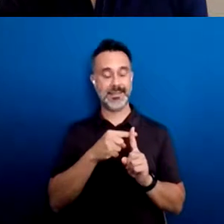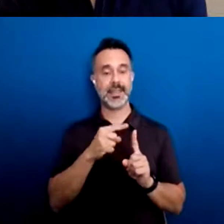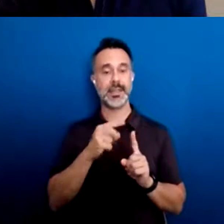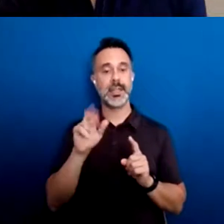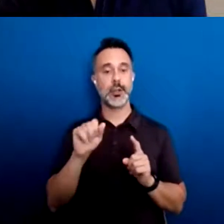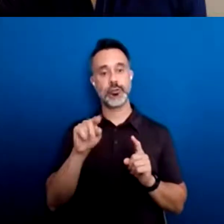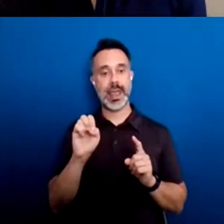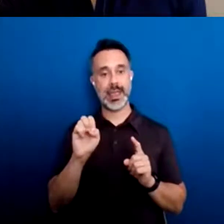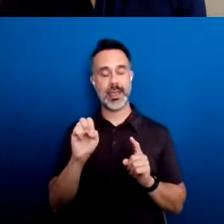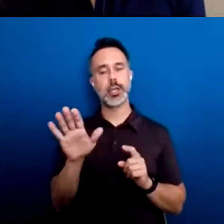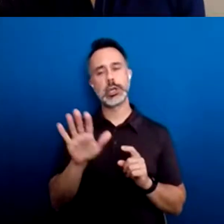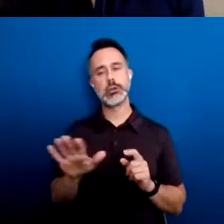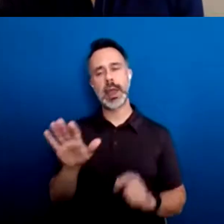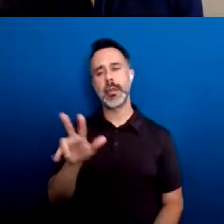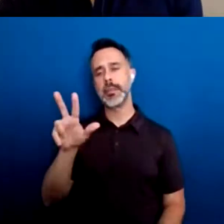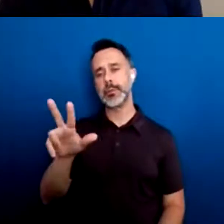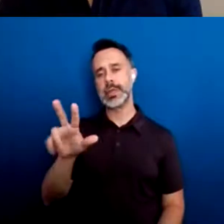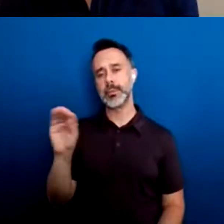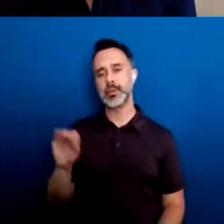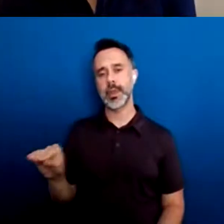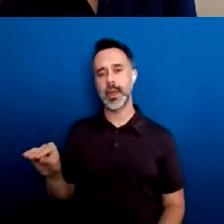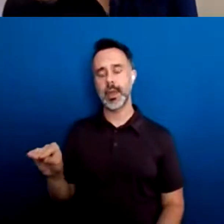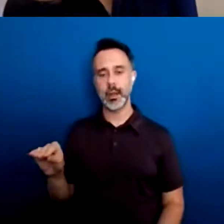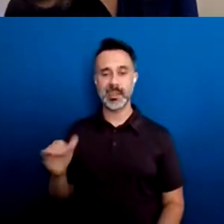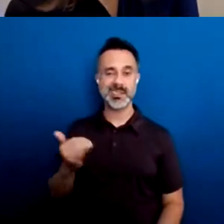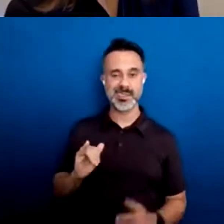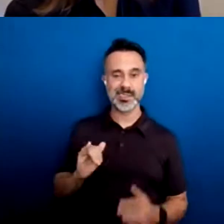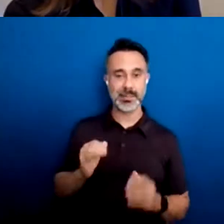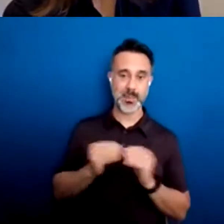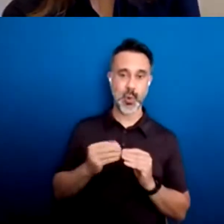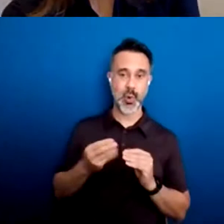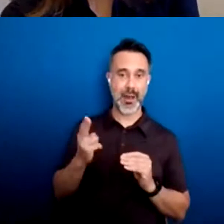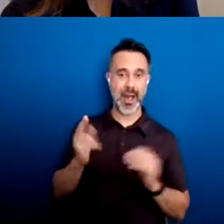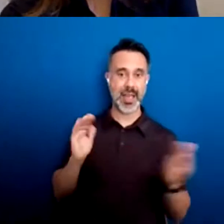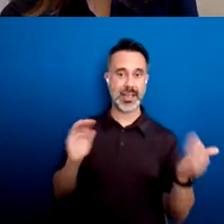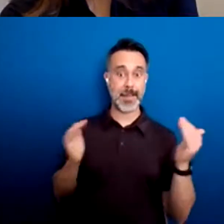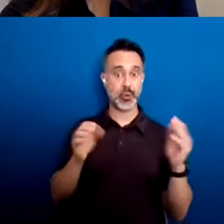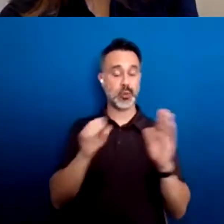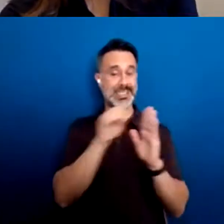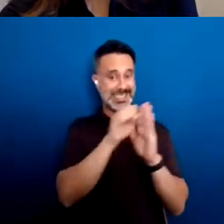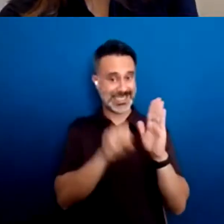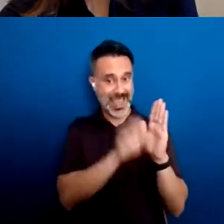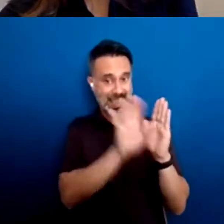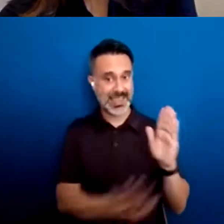around 3%, which is definitely higher than the state as a whole.